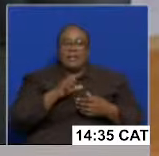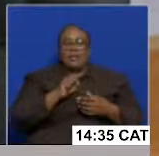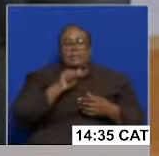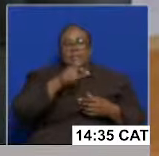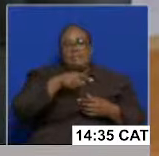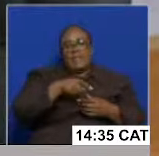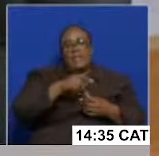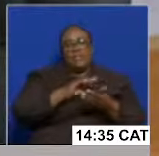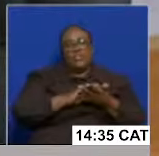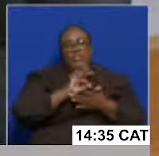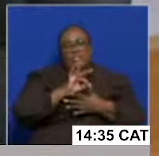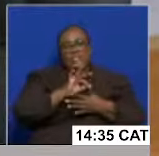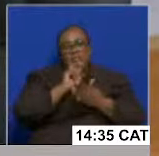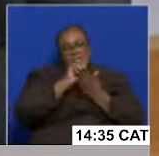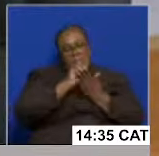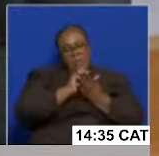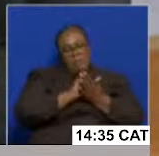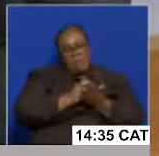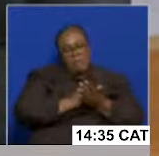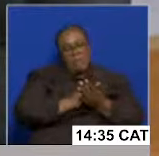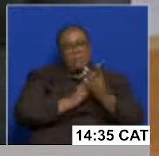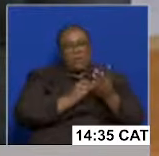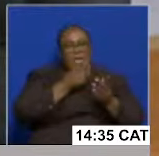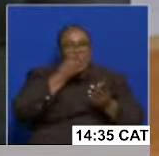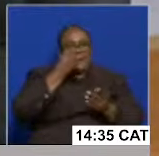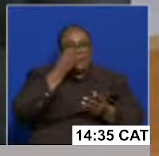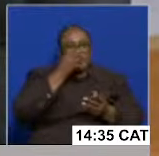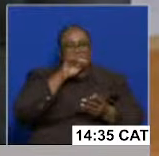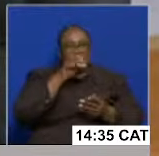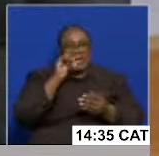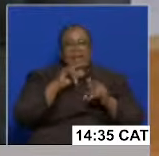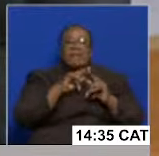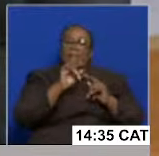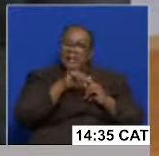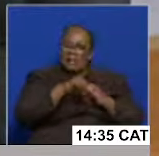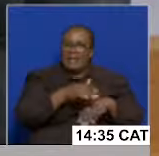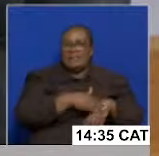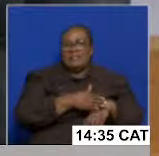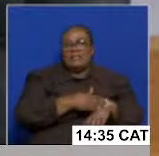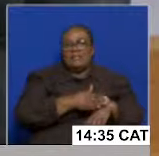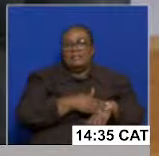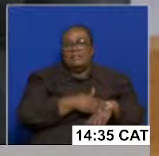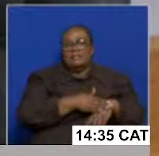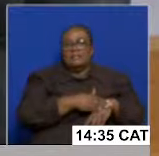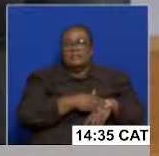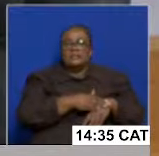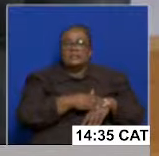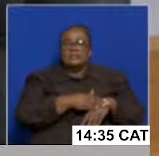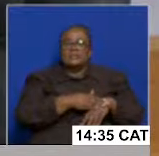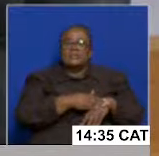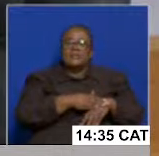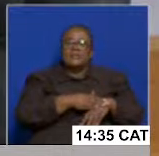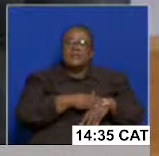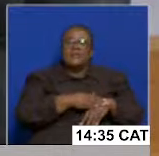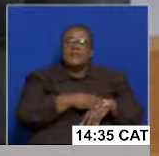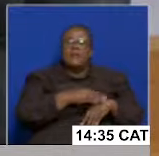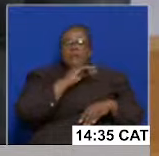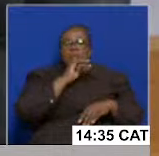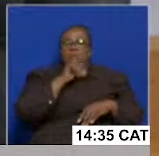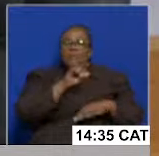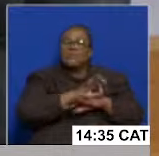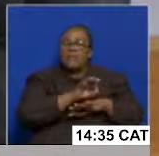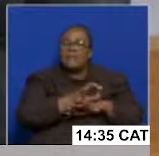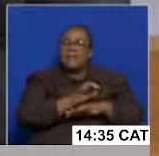at Rosebank, even though it was late. You must have had a plan of how you were going to go about it.